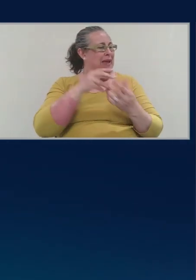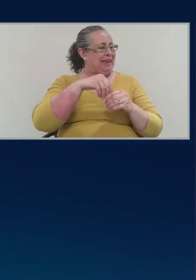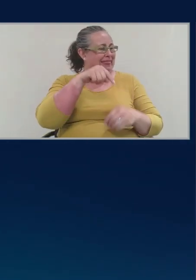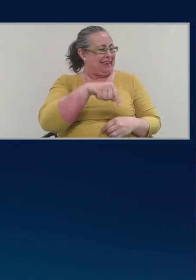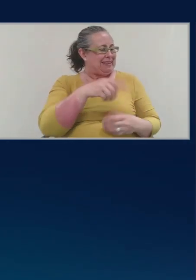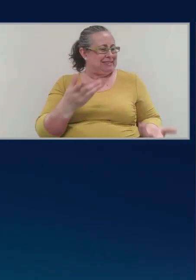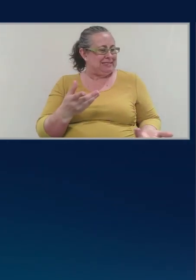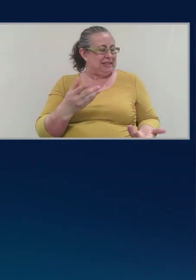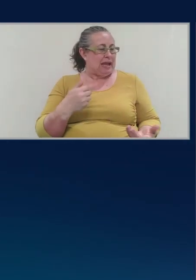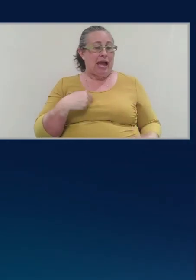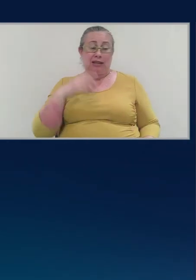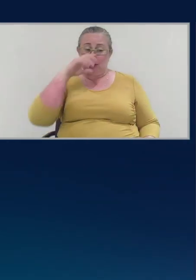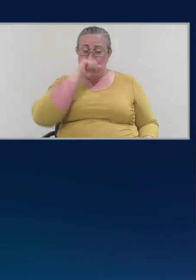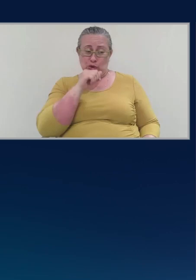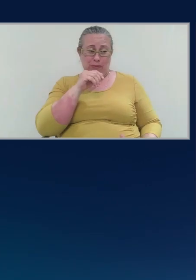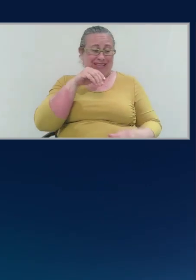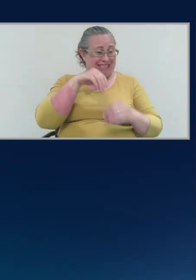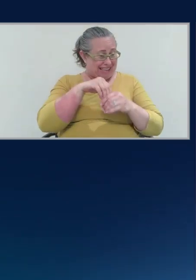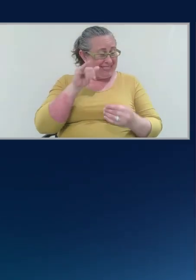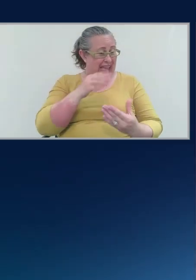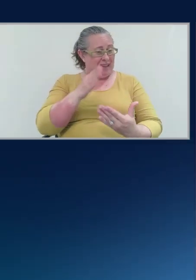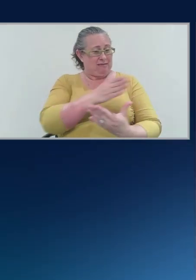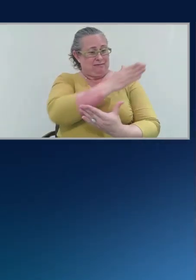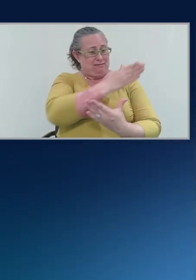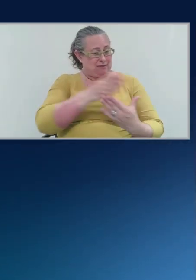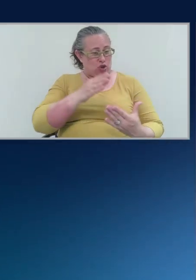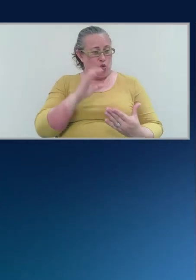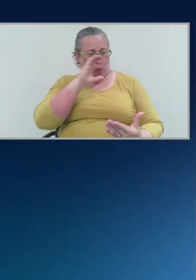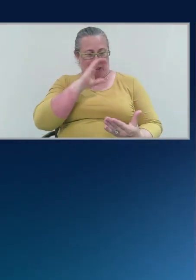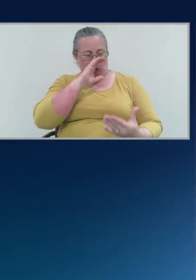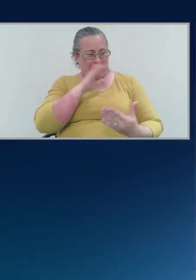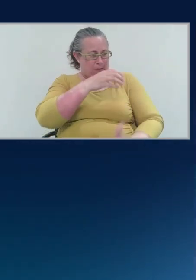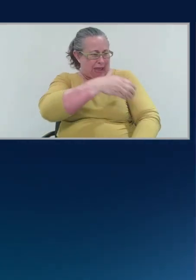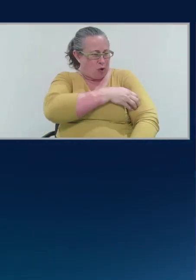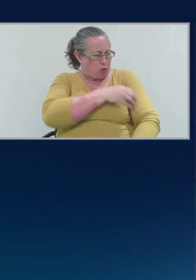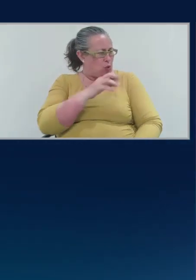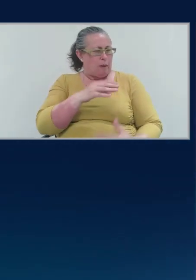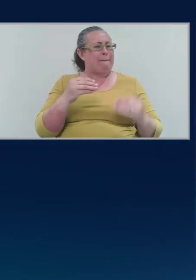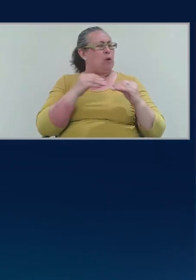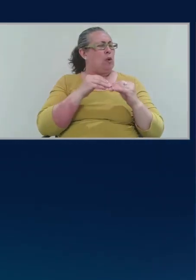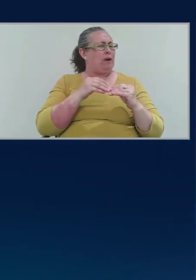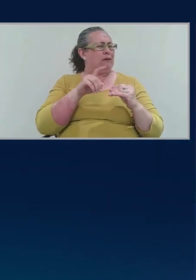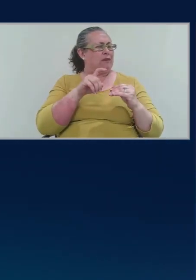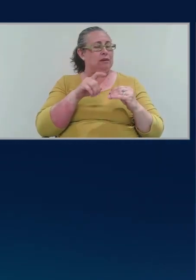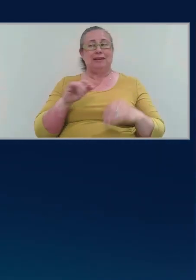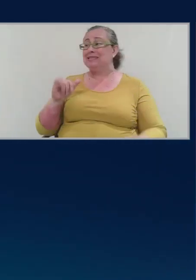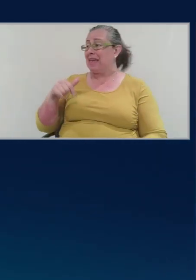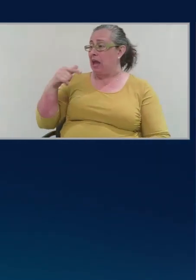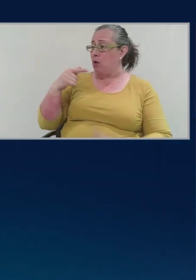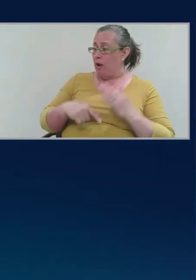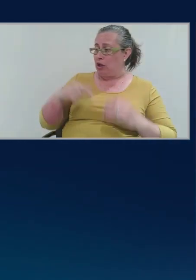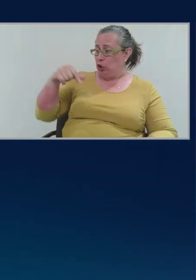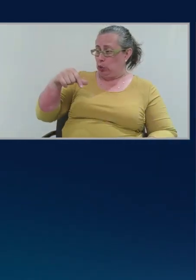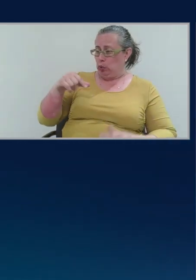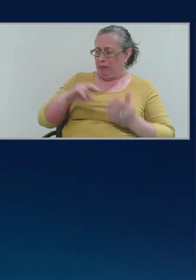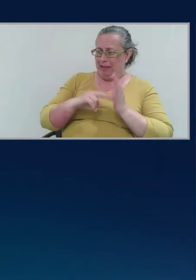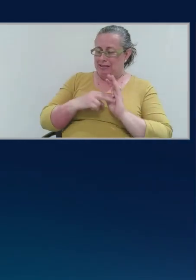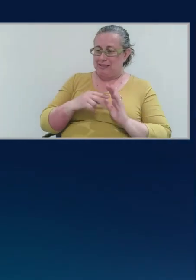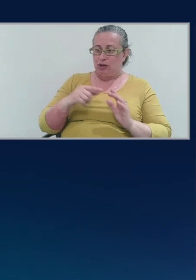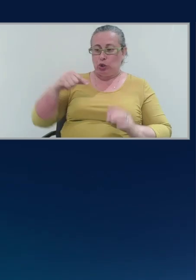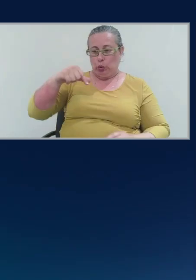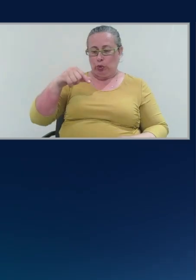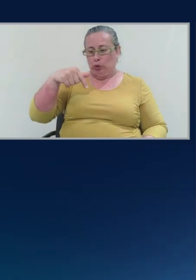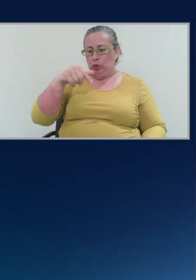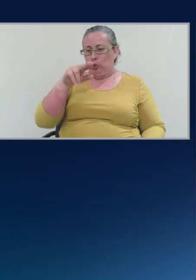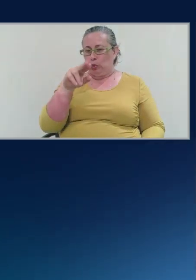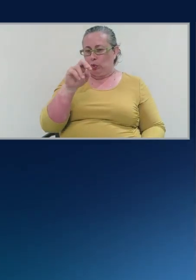sits somewhere within that querying power, right? Or is it more? Is that it, what Q stands for, querying? No, I Okay. don't believe so. I Okay. don't think